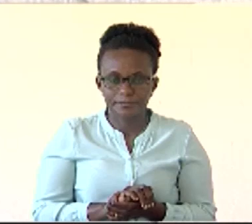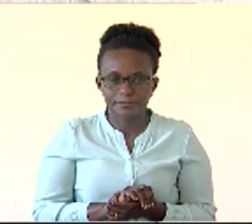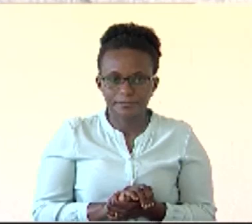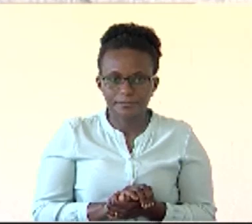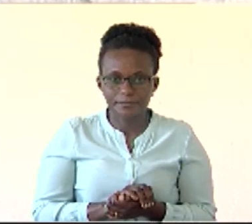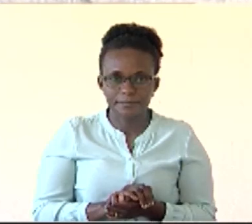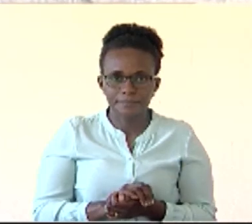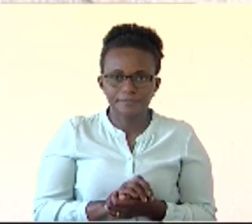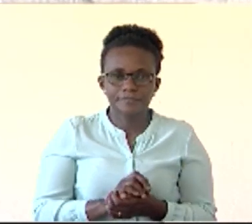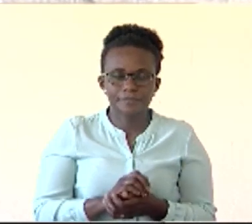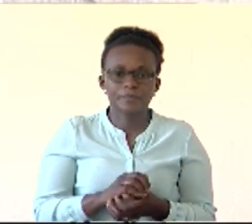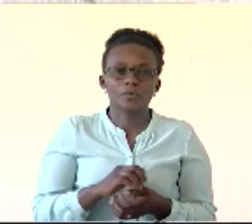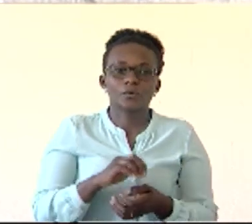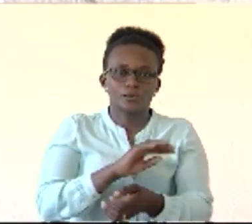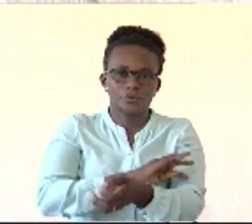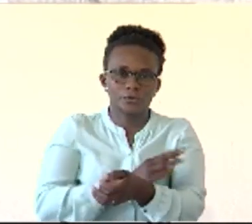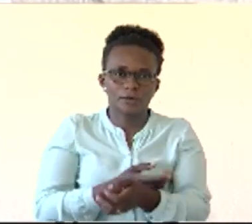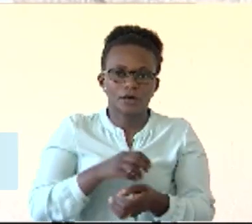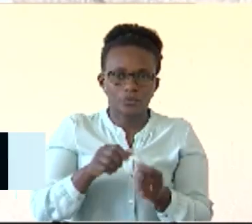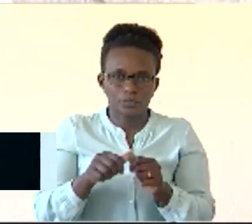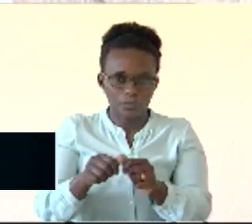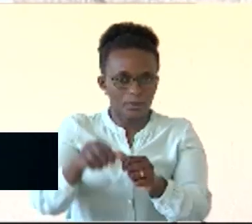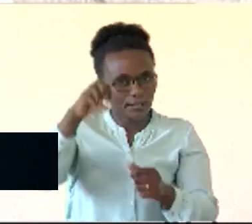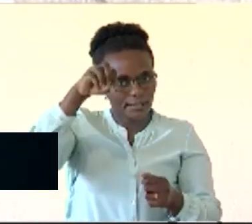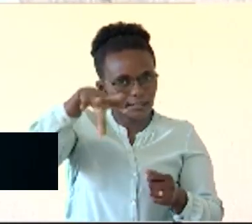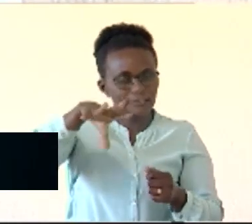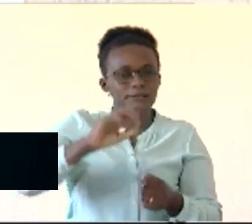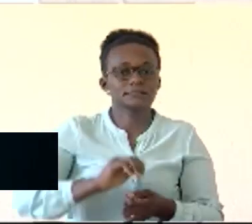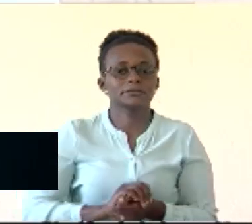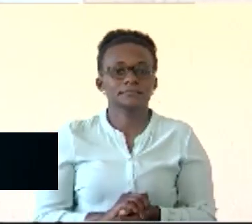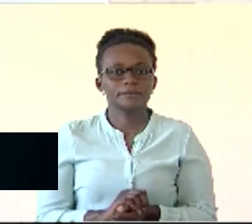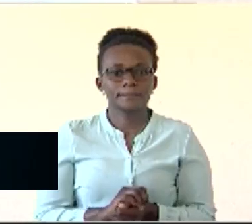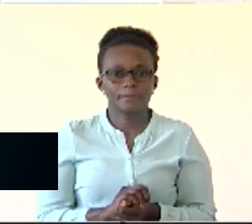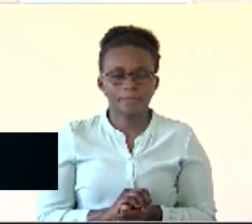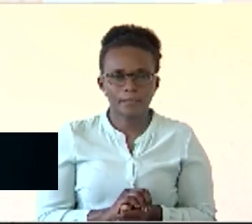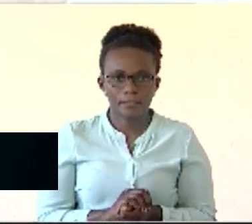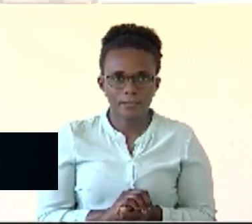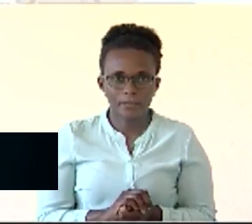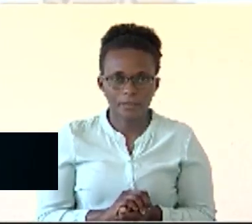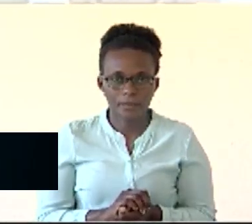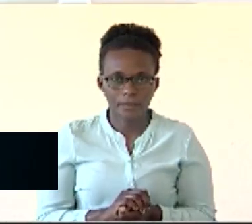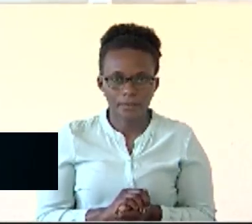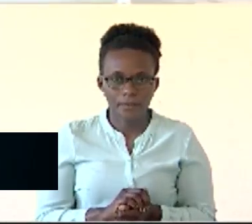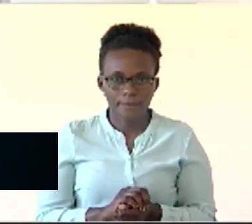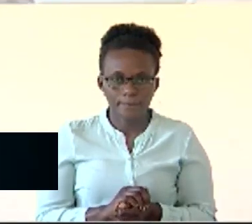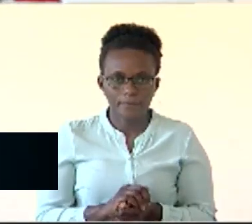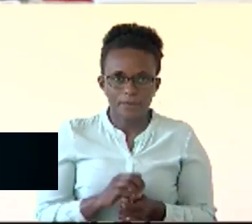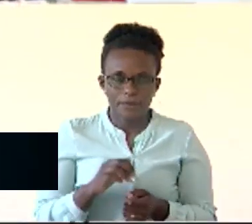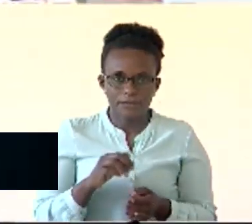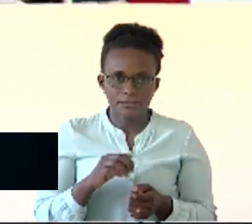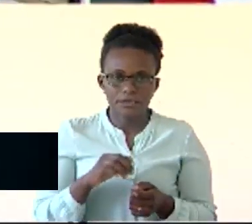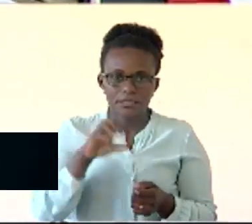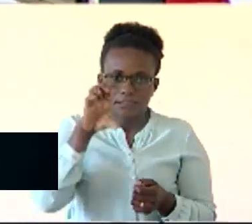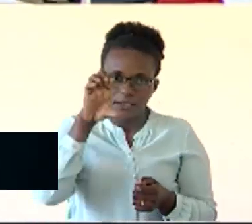conduct electric current, which is graphite. So I'm just going to insert these electrodes into